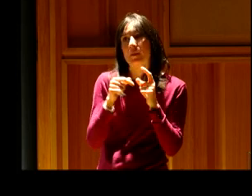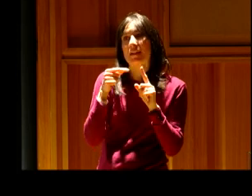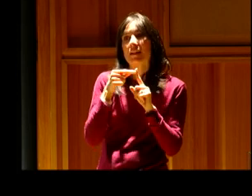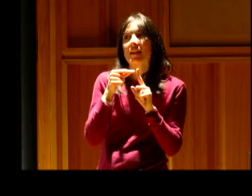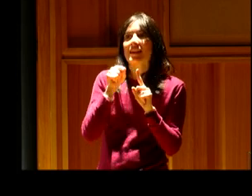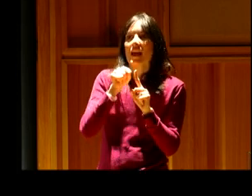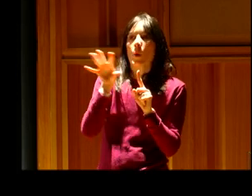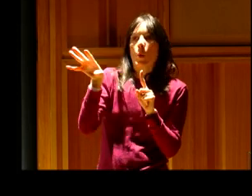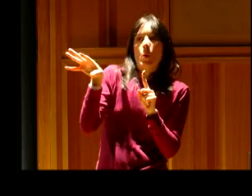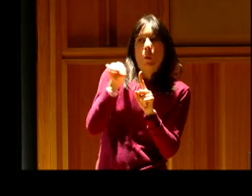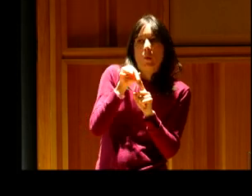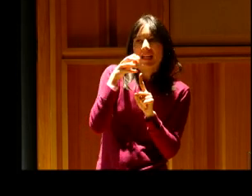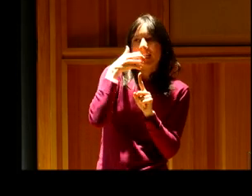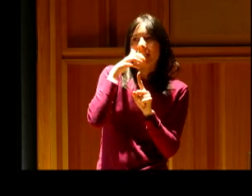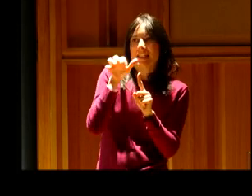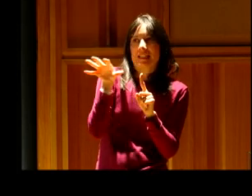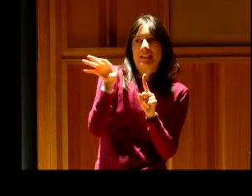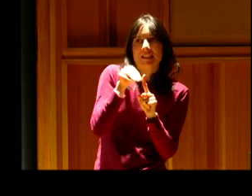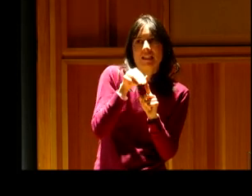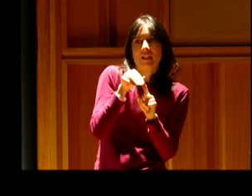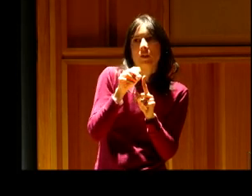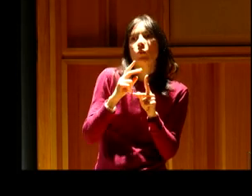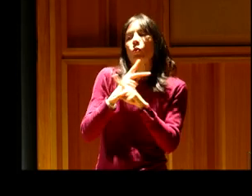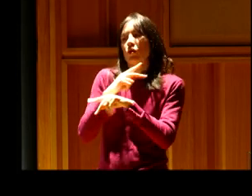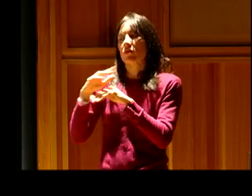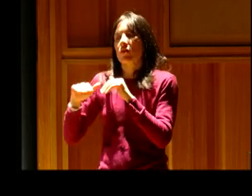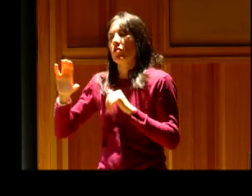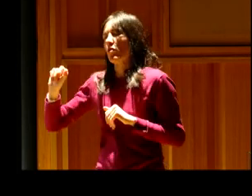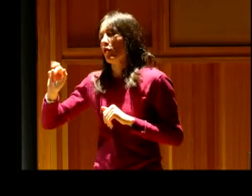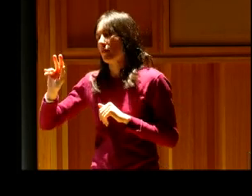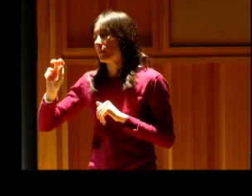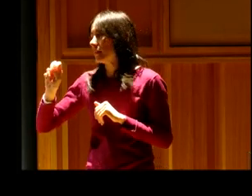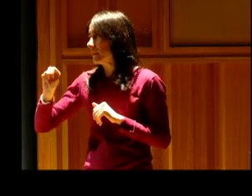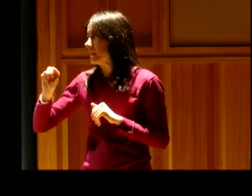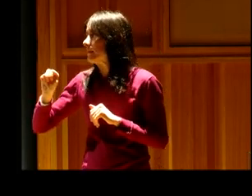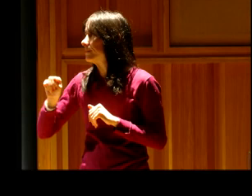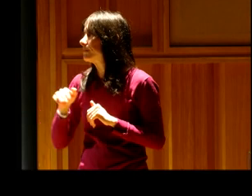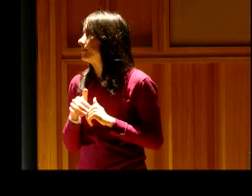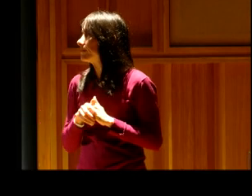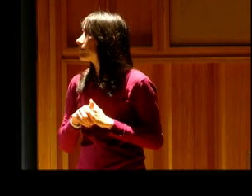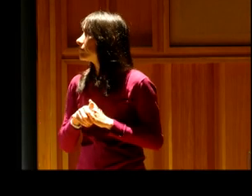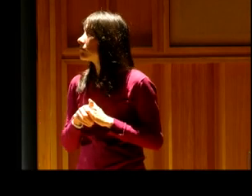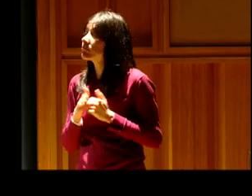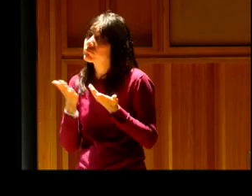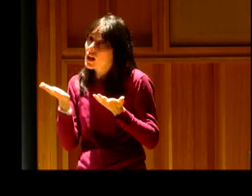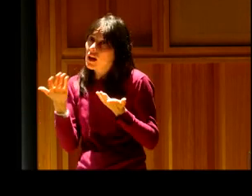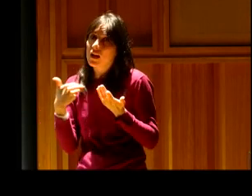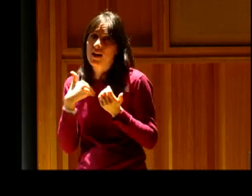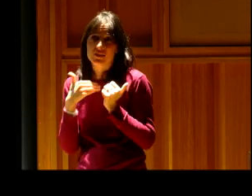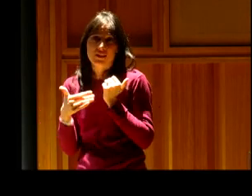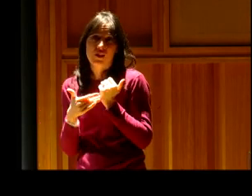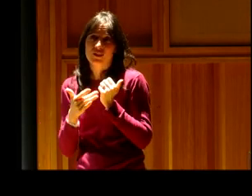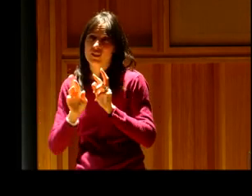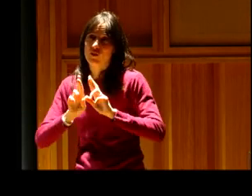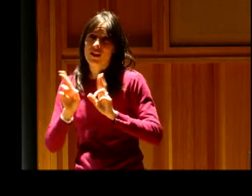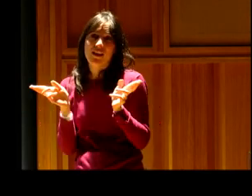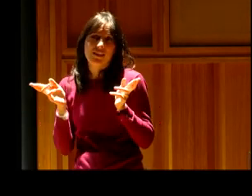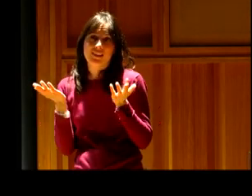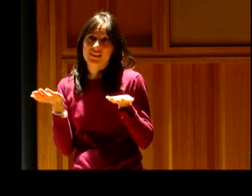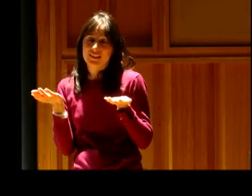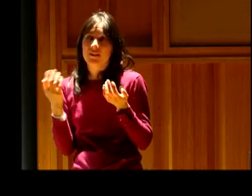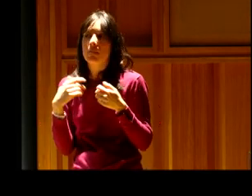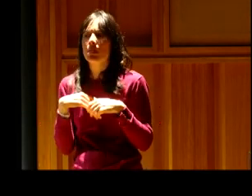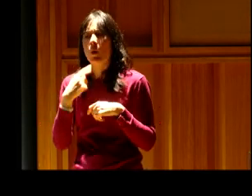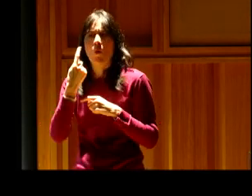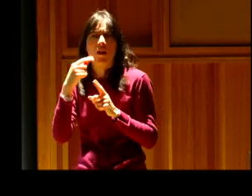more effectively than carbon. And once again, we do have the technologies we need to address these gases. One